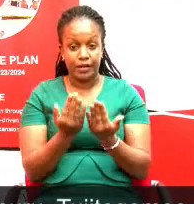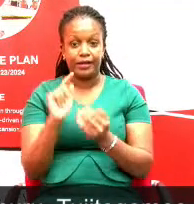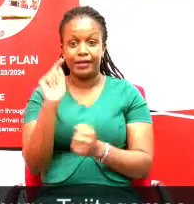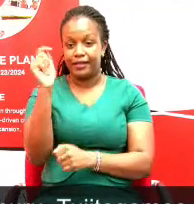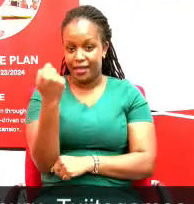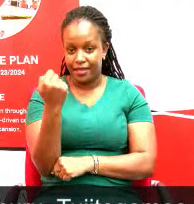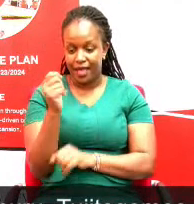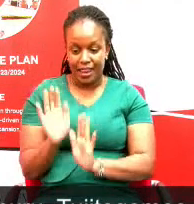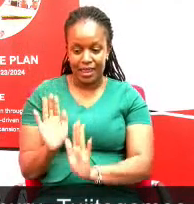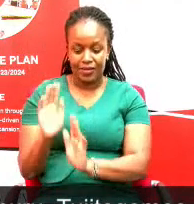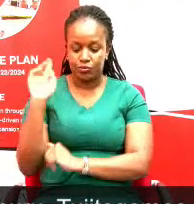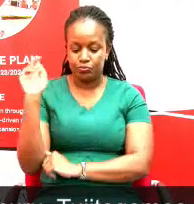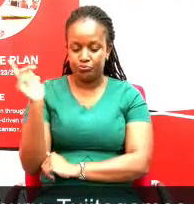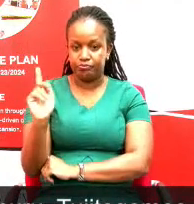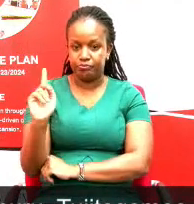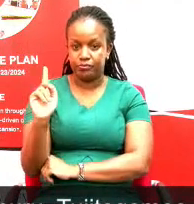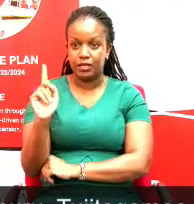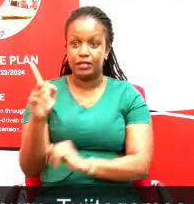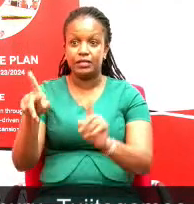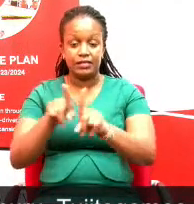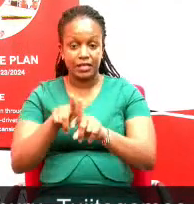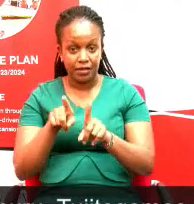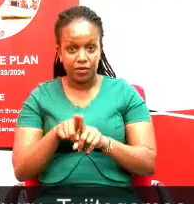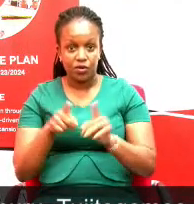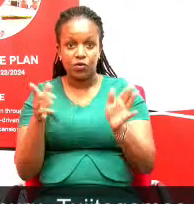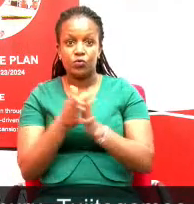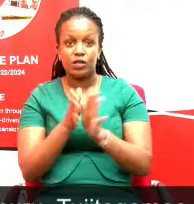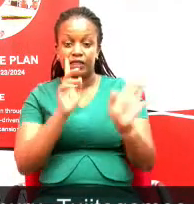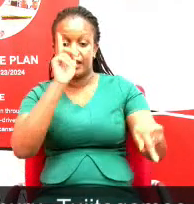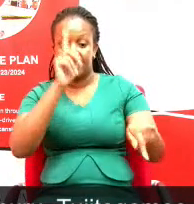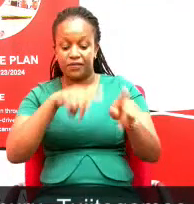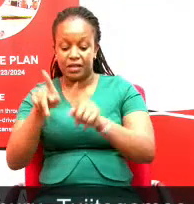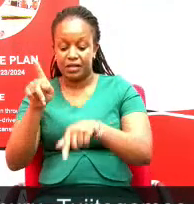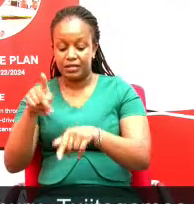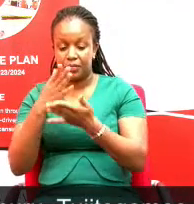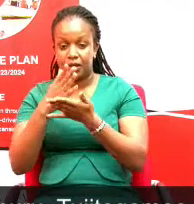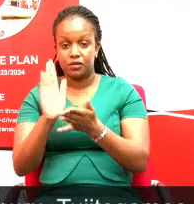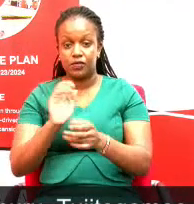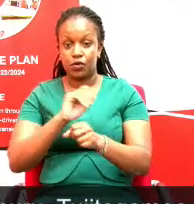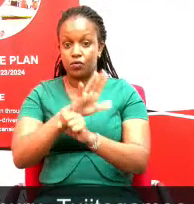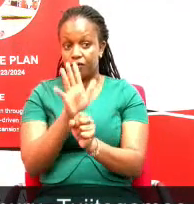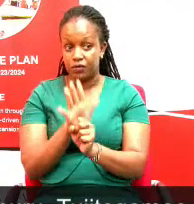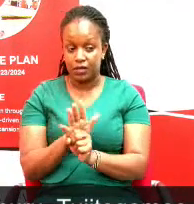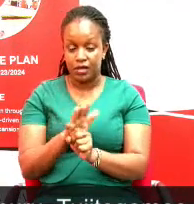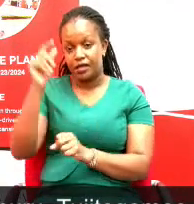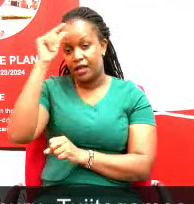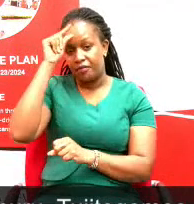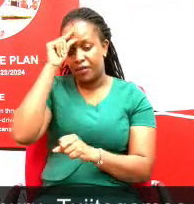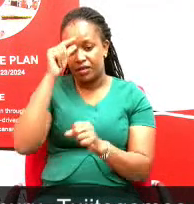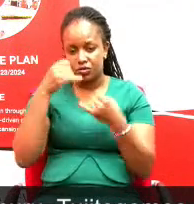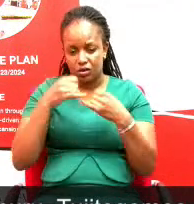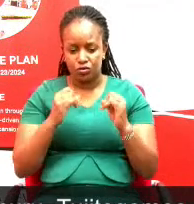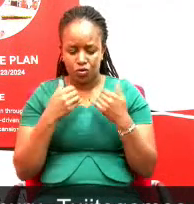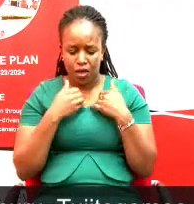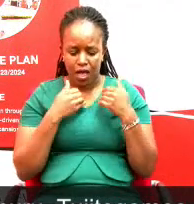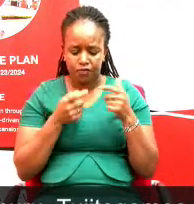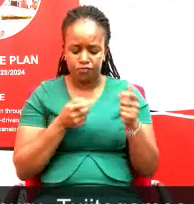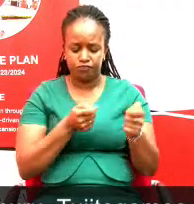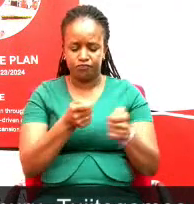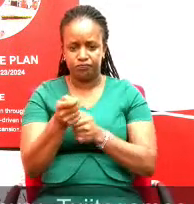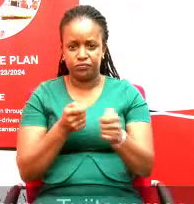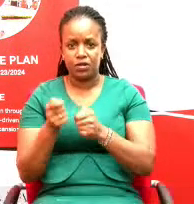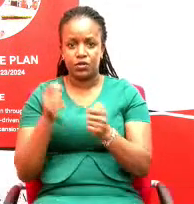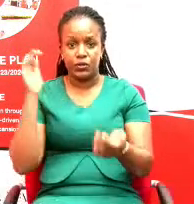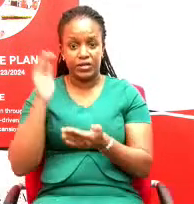was not spared. As a result of the adverse impact of the pandemic, the government instituted containment measures to curb the spread of the